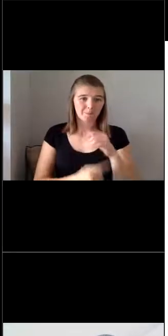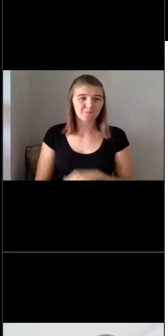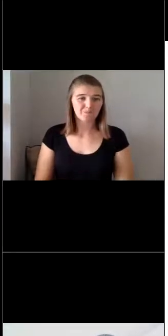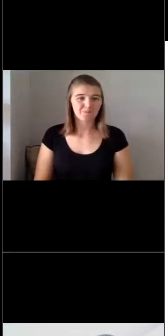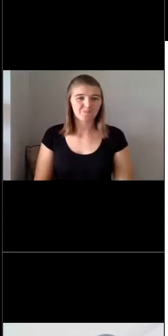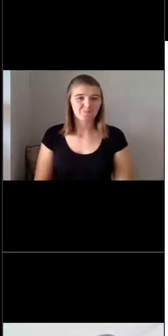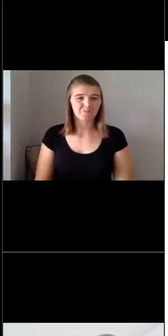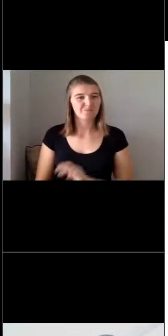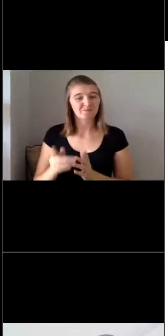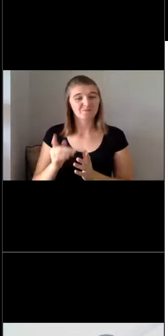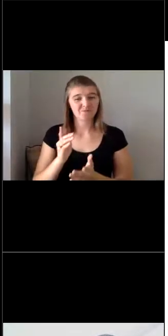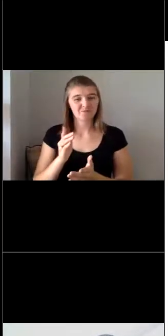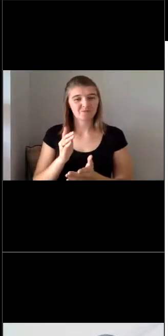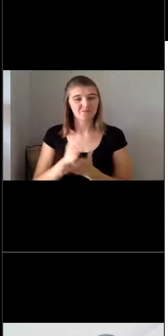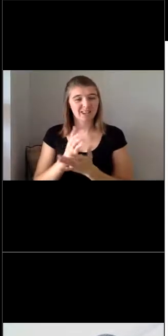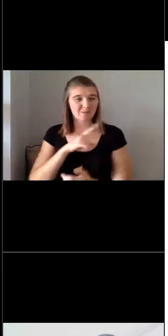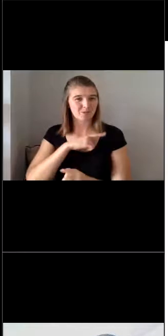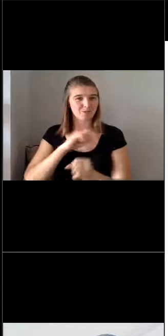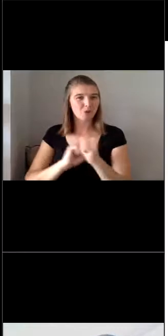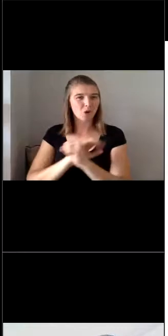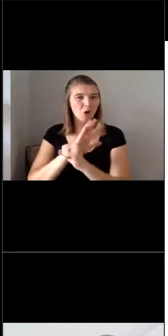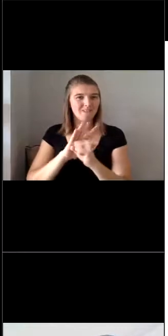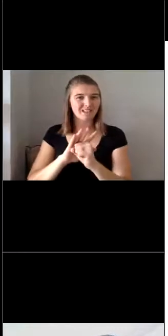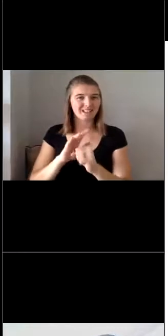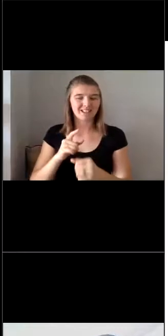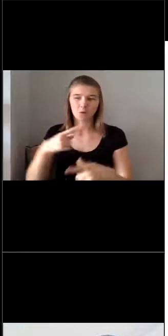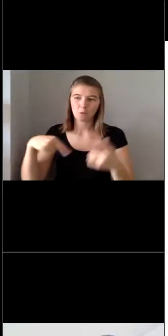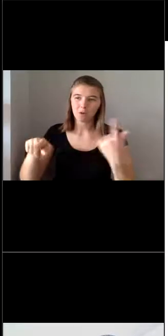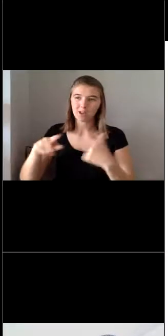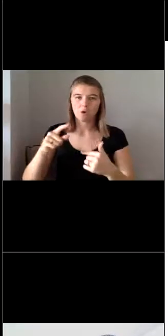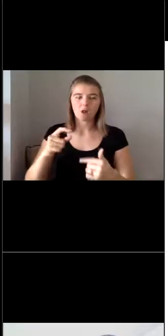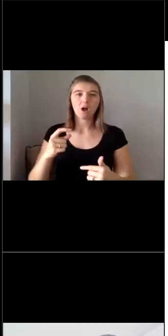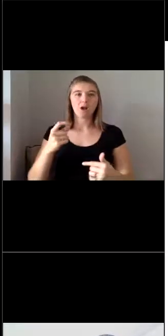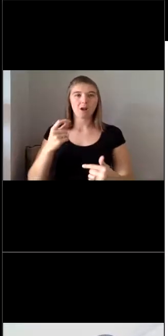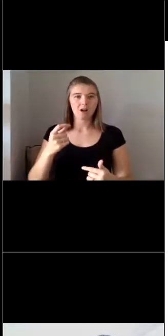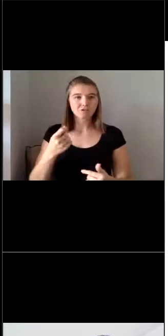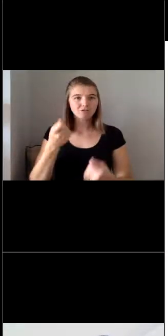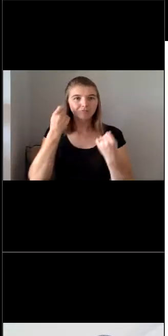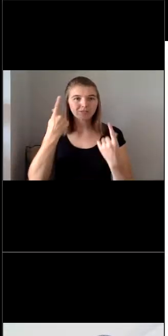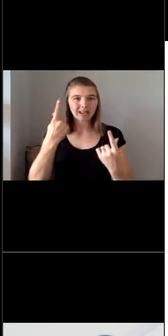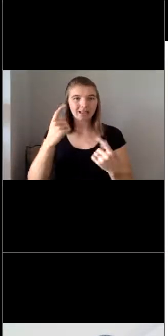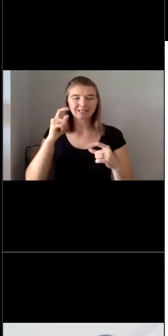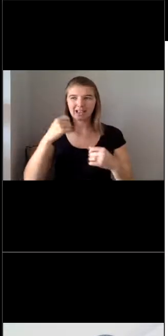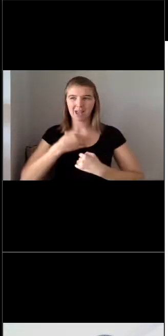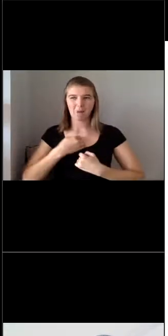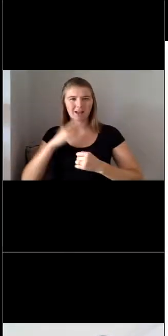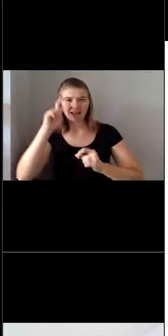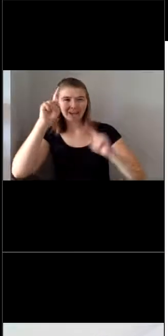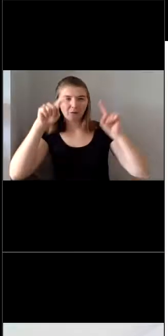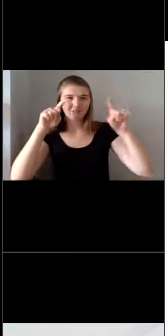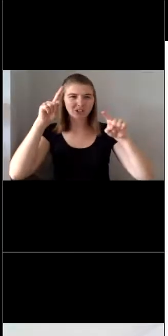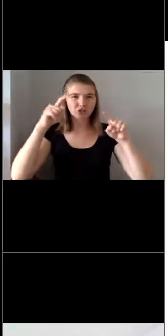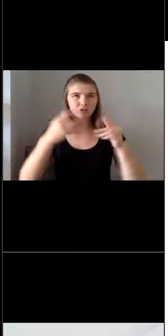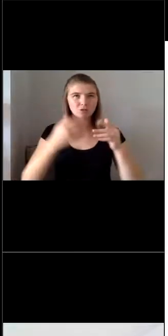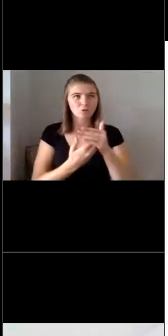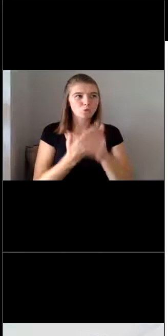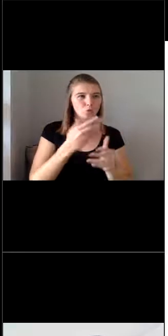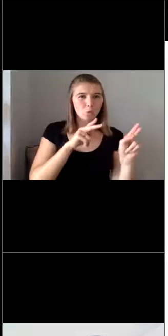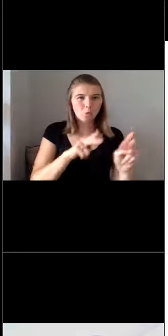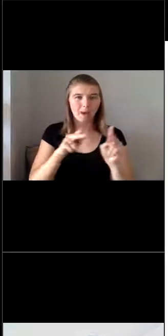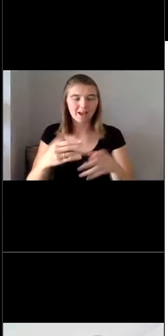re-emphasized the importance of our innovation, performance, and trust priorities, our leader and staff engagement, on our